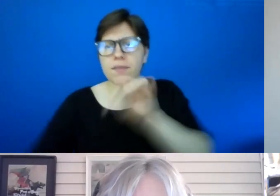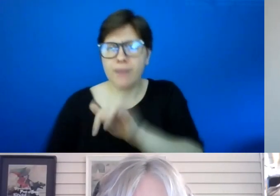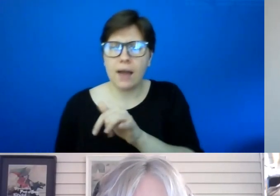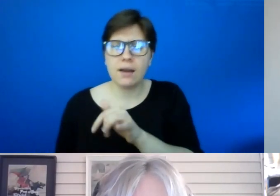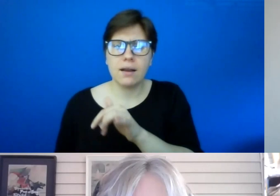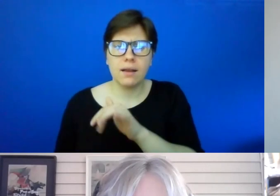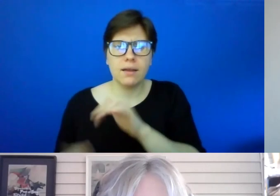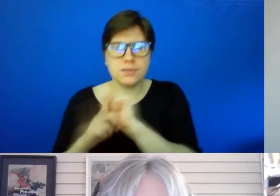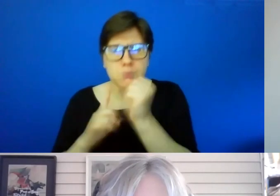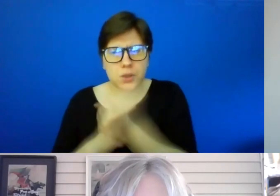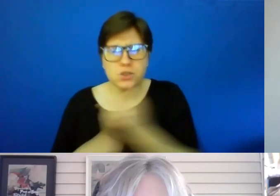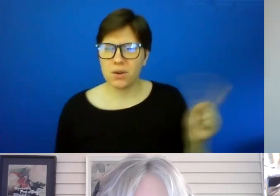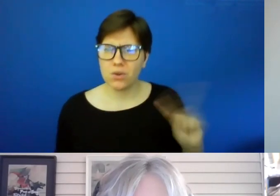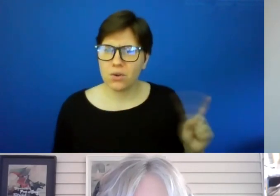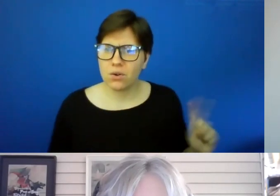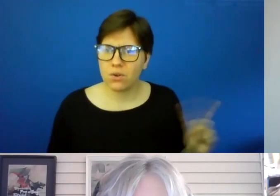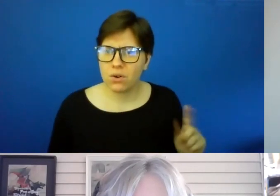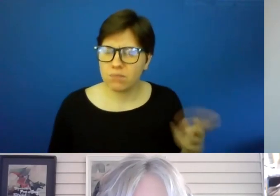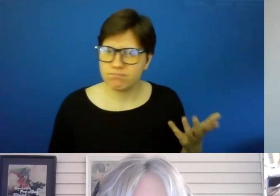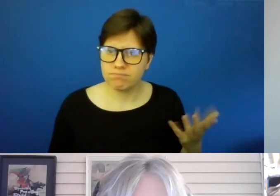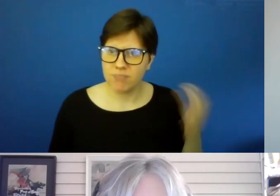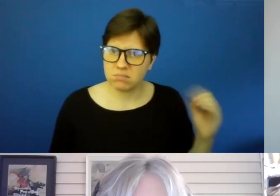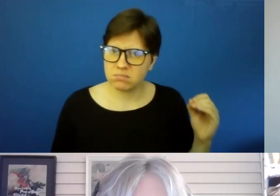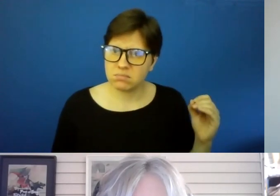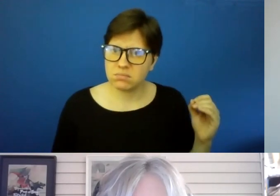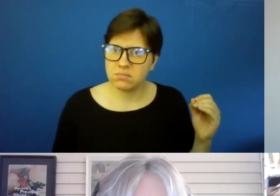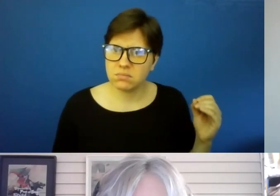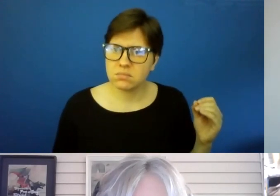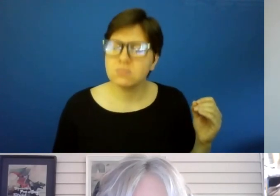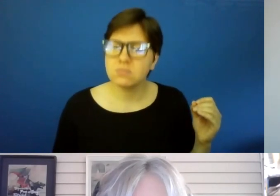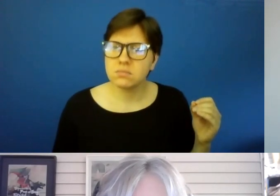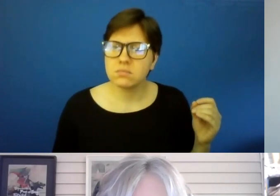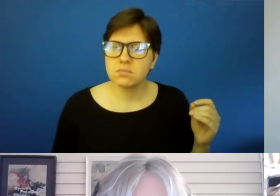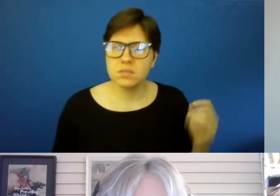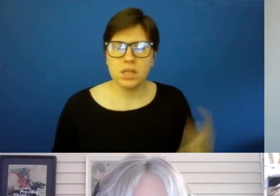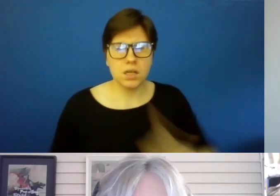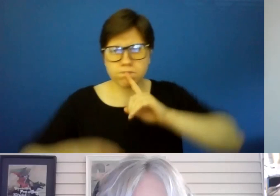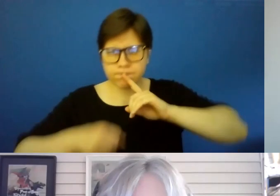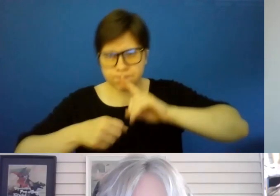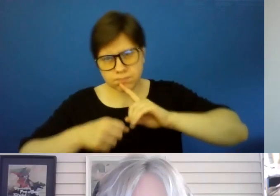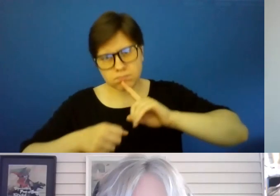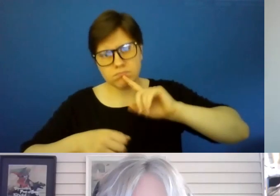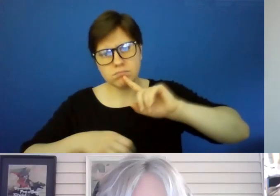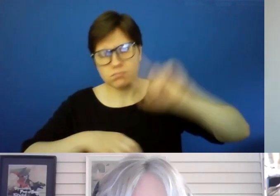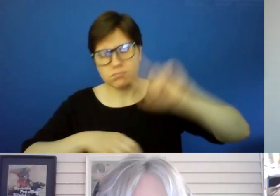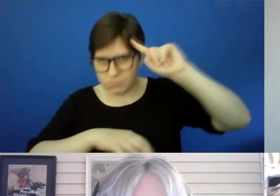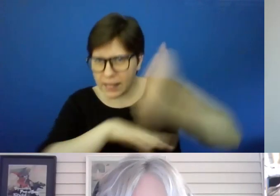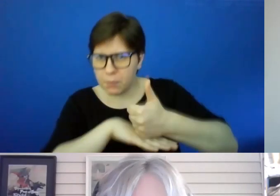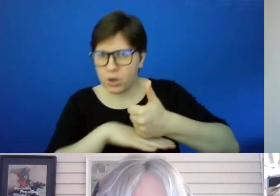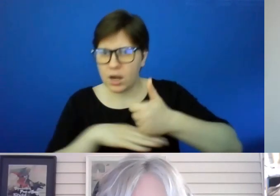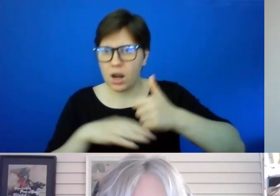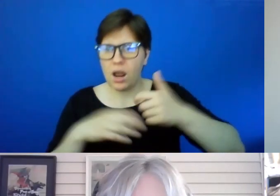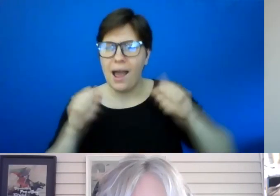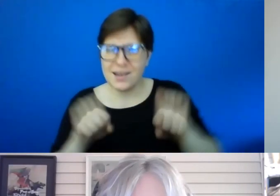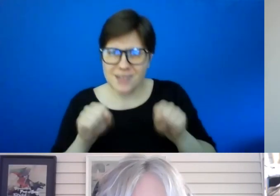prognostication percentages? But no, there's a deliberate attempt to squash information